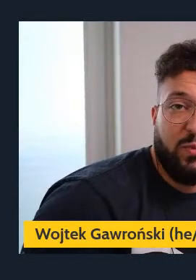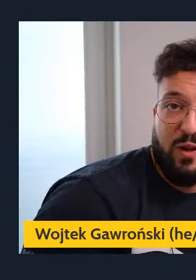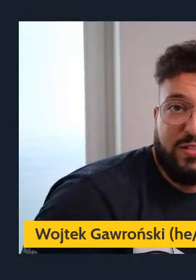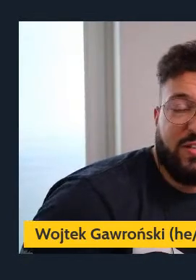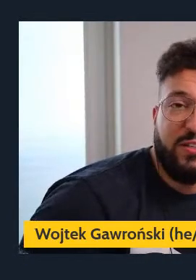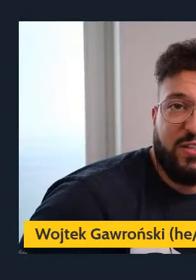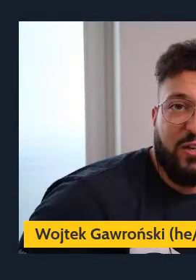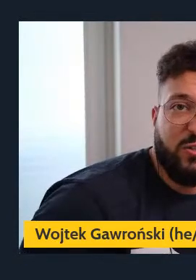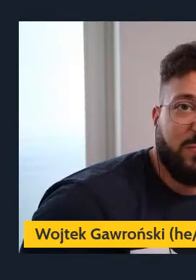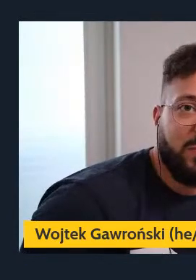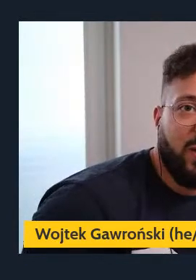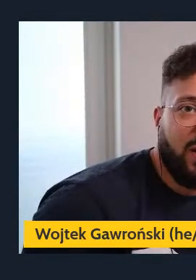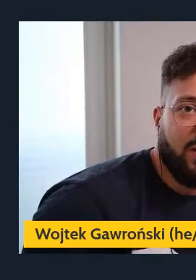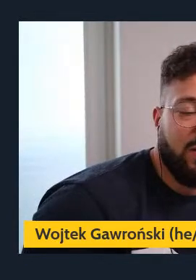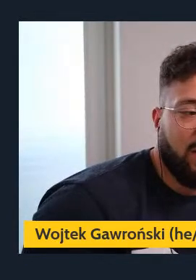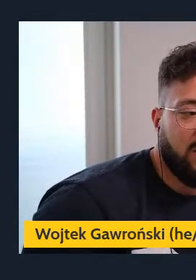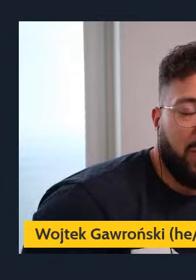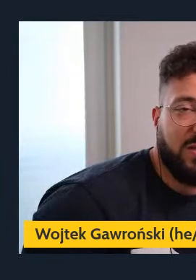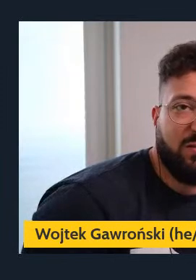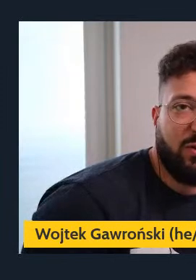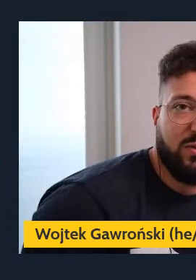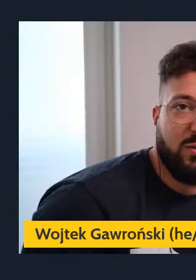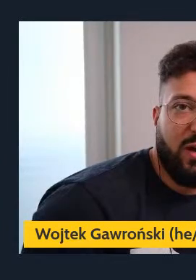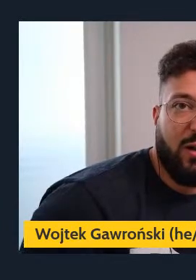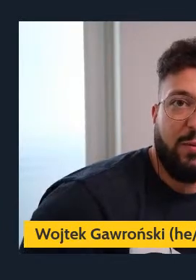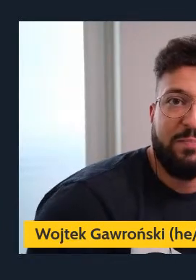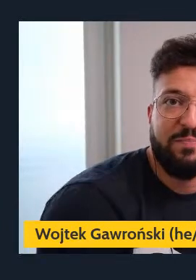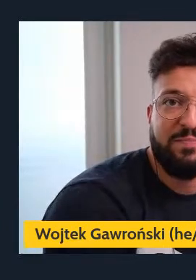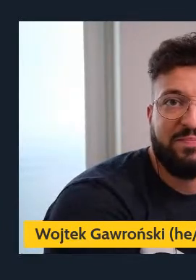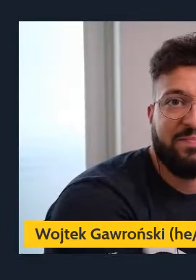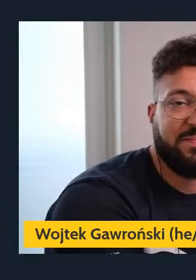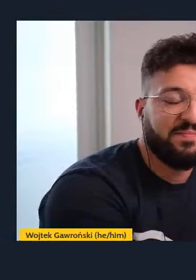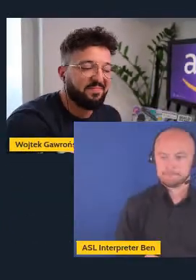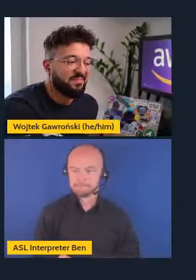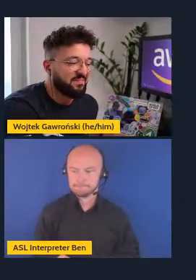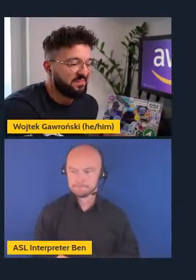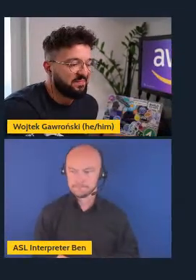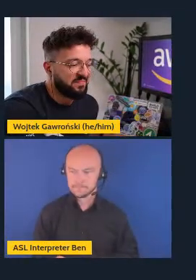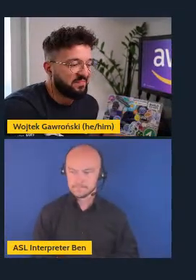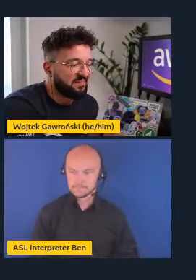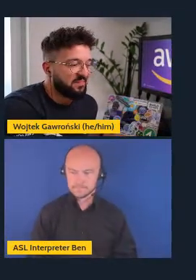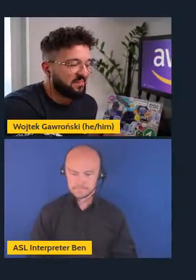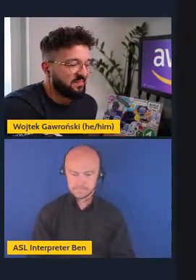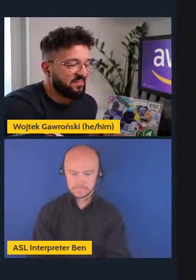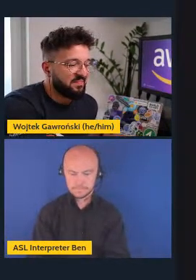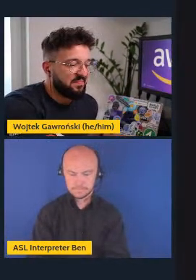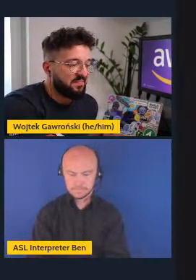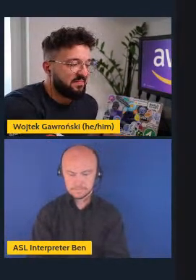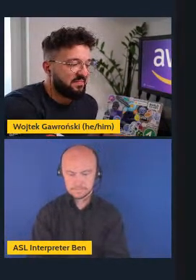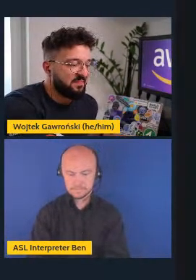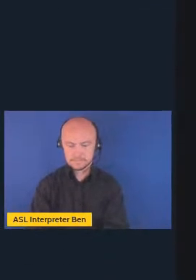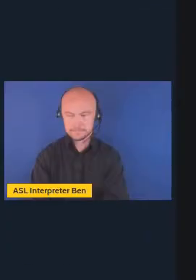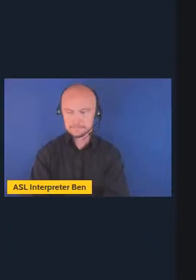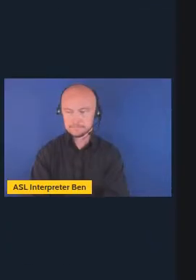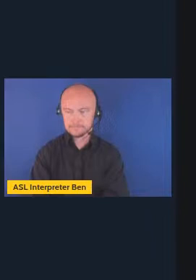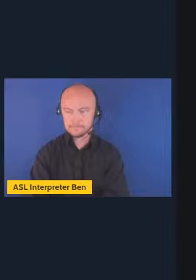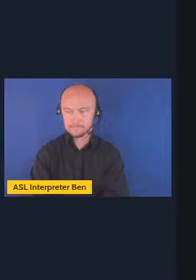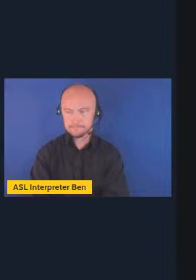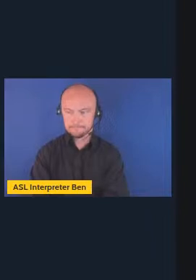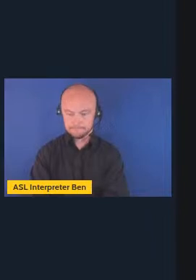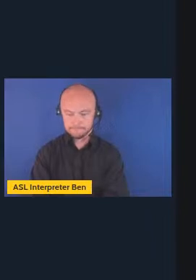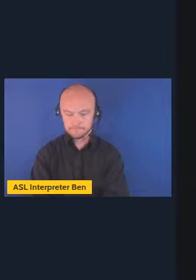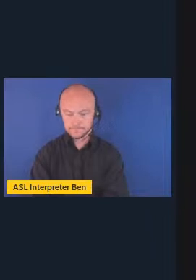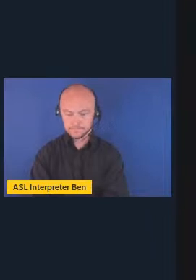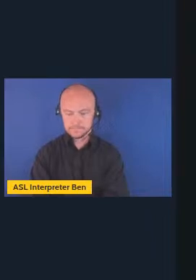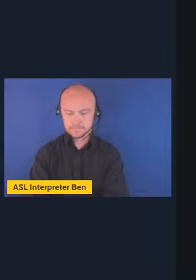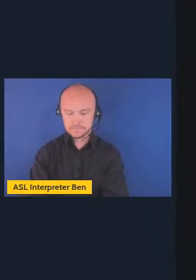So let's set the stage and let's pass the voice to Eyal. Hi, and welcome to I Ain't Mocking,